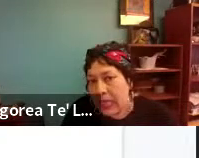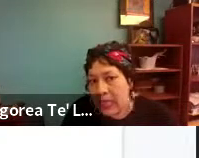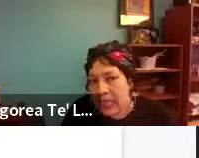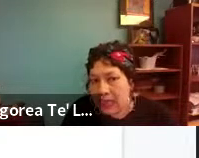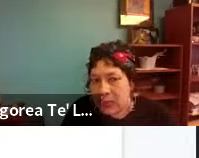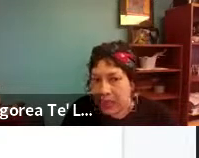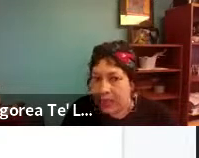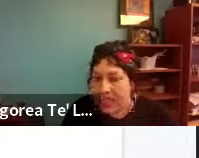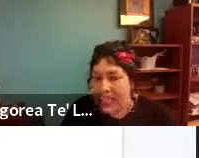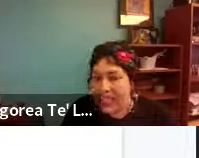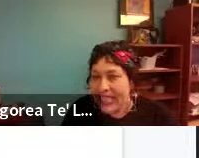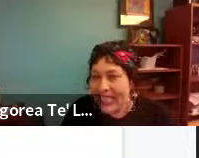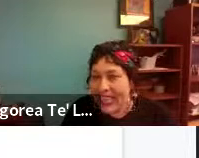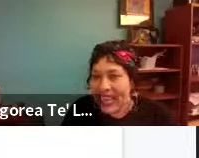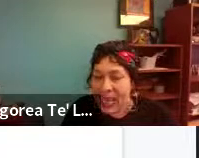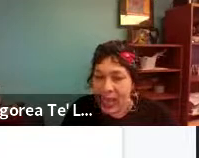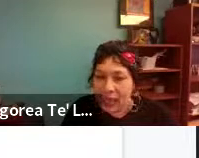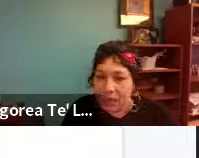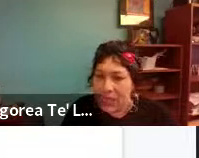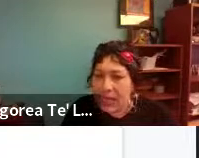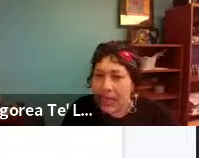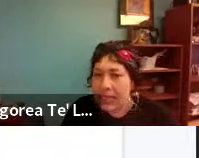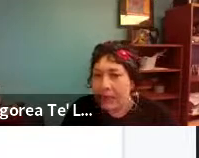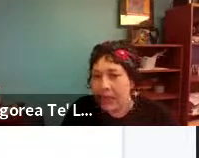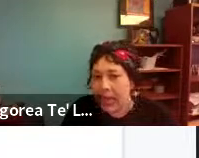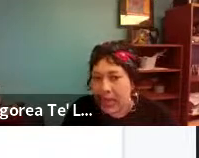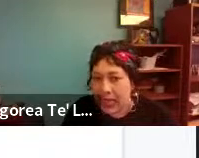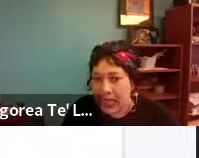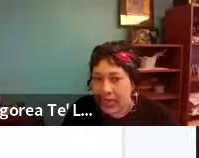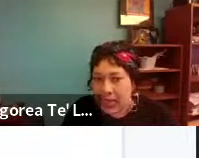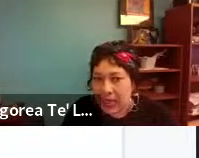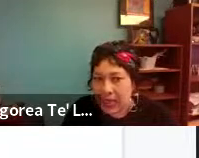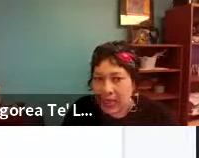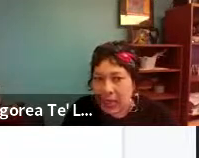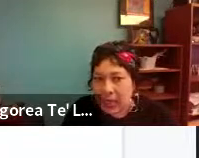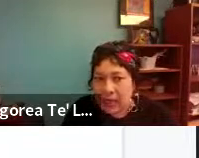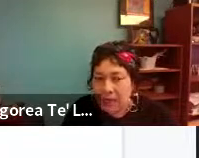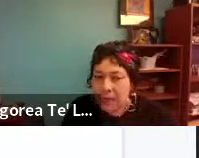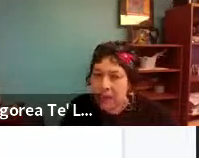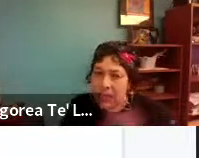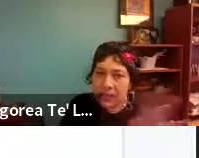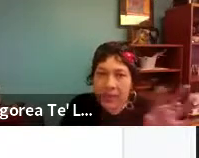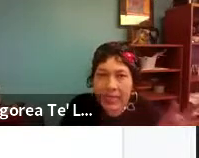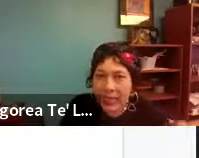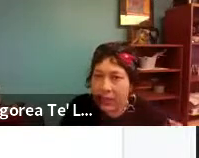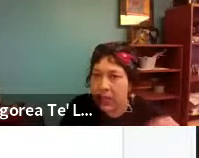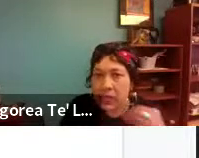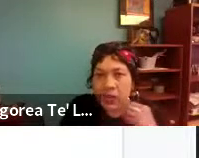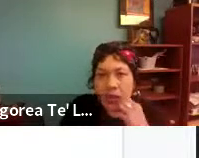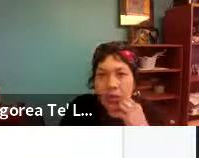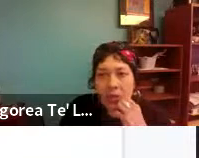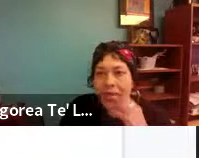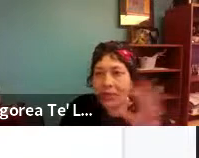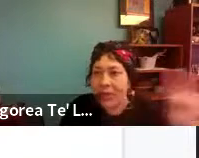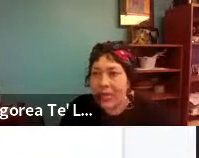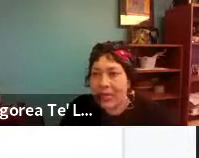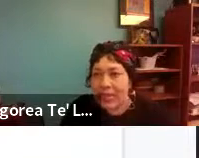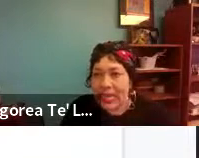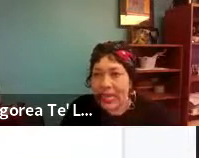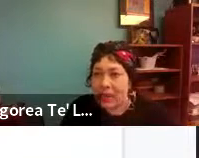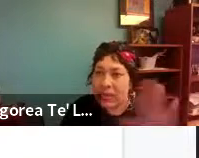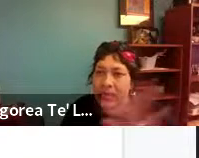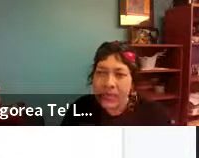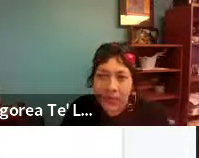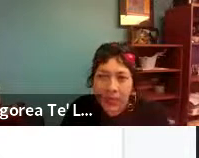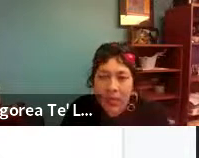and they led a sacred prayer to protect that site. And many things came out of that action. This place ended up going into a cultural easement with the